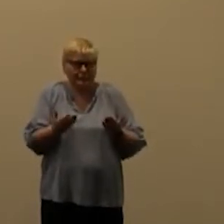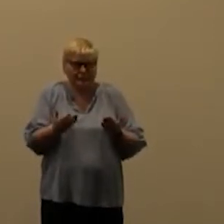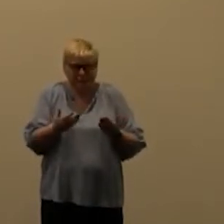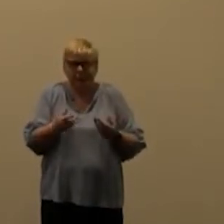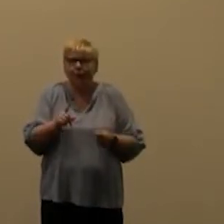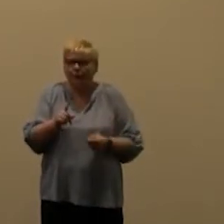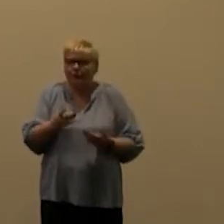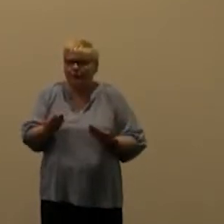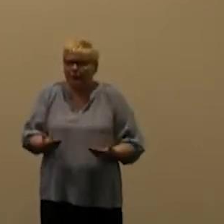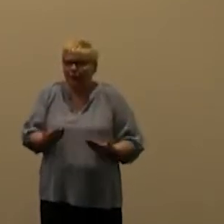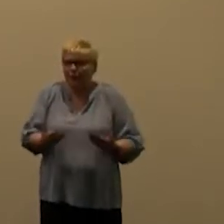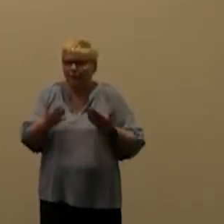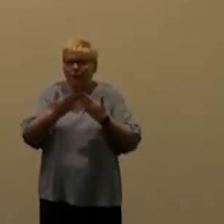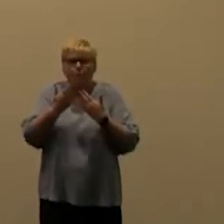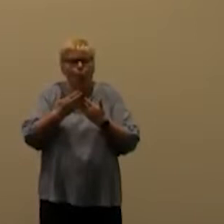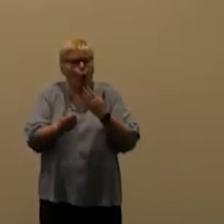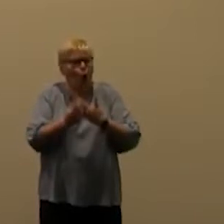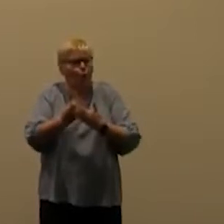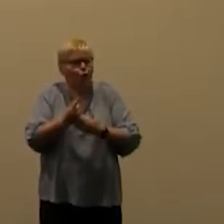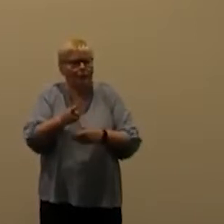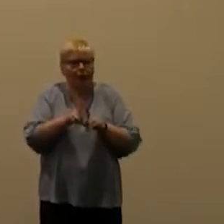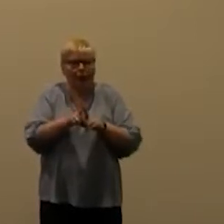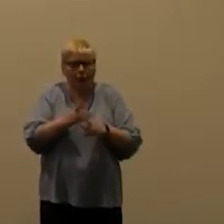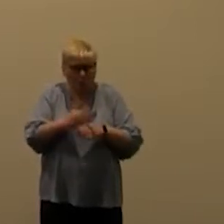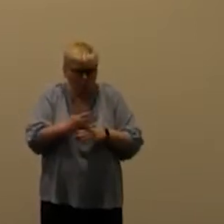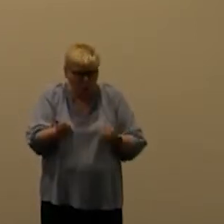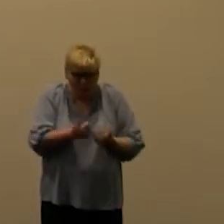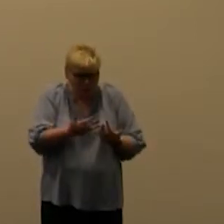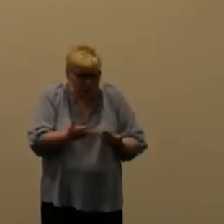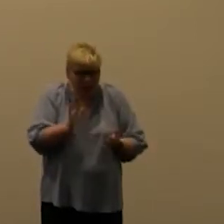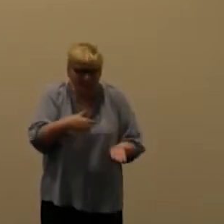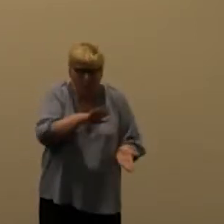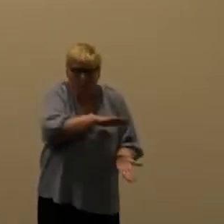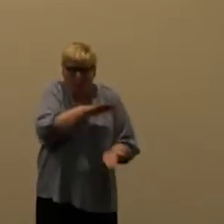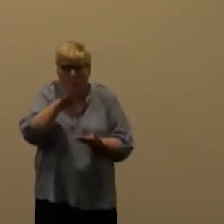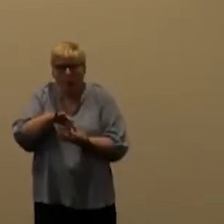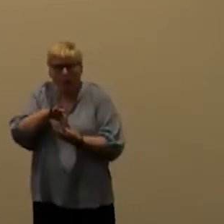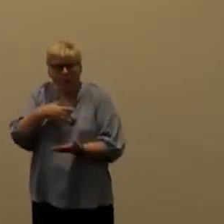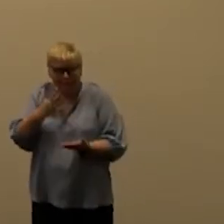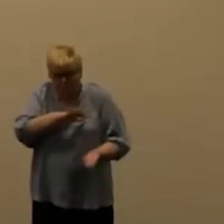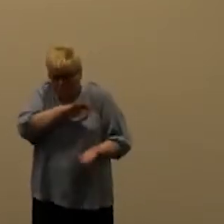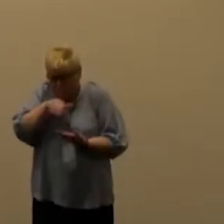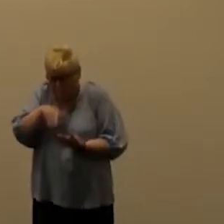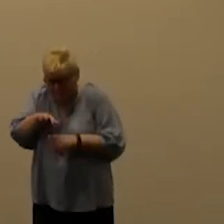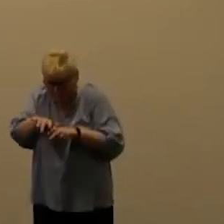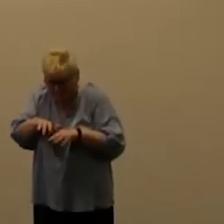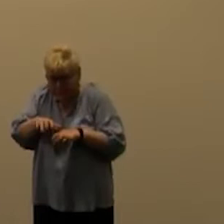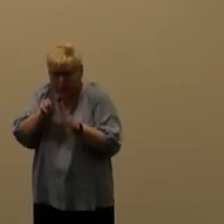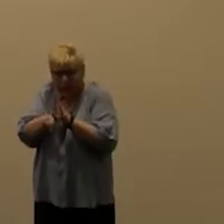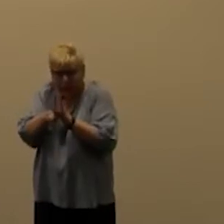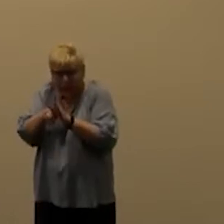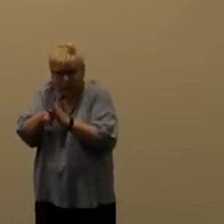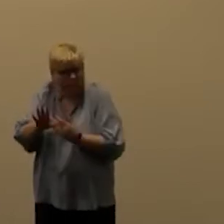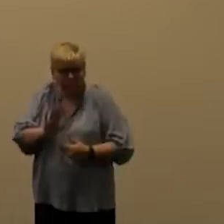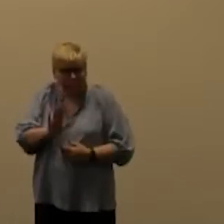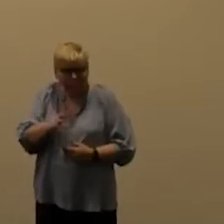obviously nowadays, there's so much more opportunity to bring your work home with you as we are through those digital communications. So we definitely have